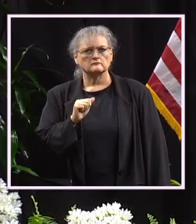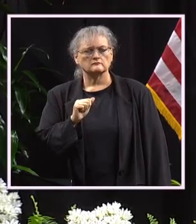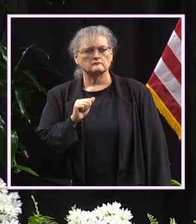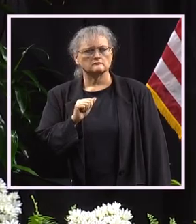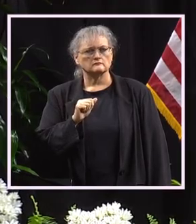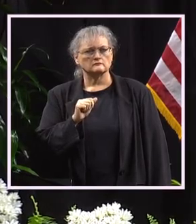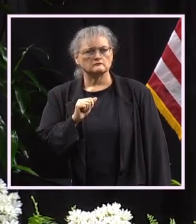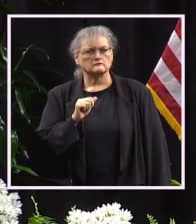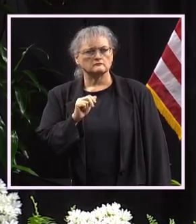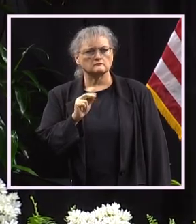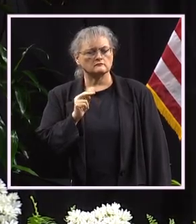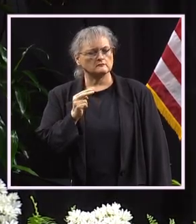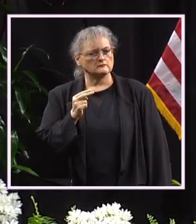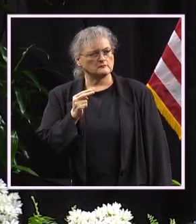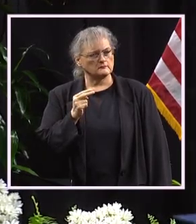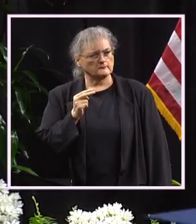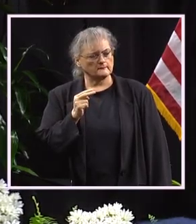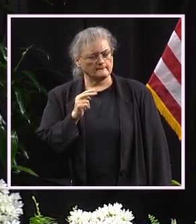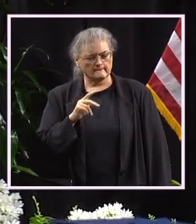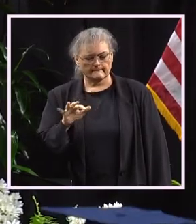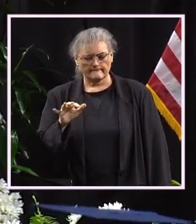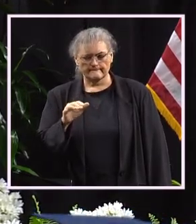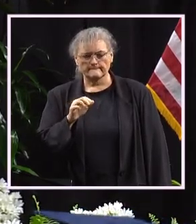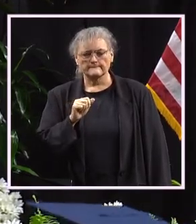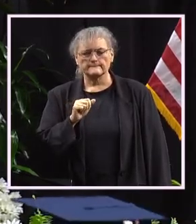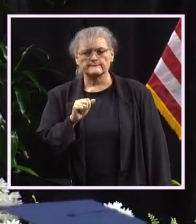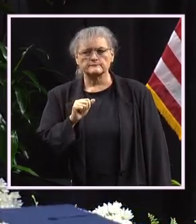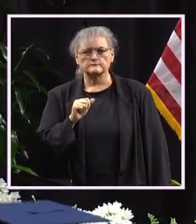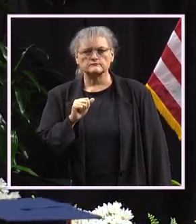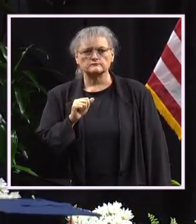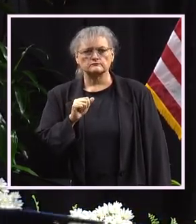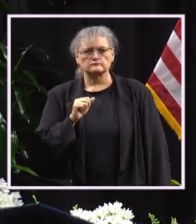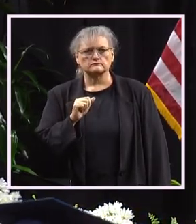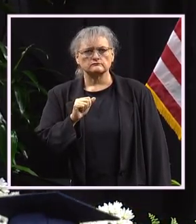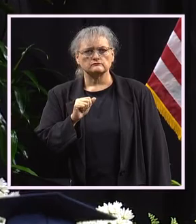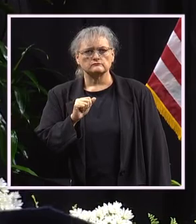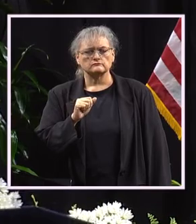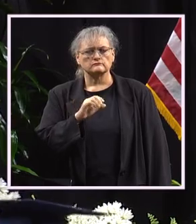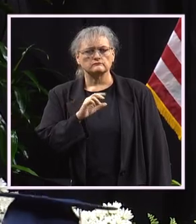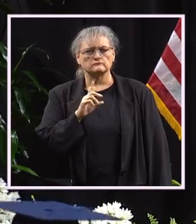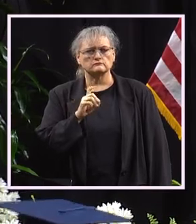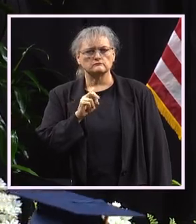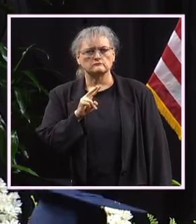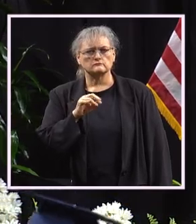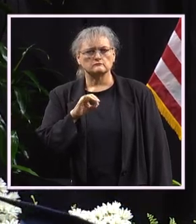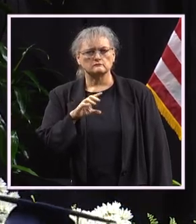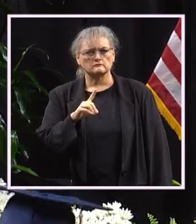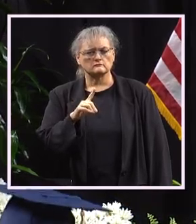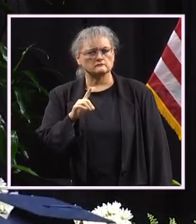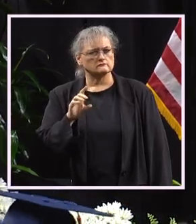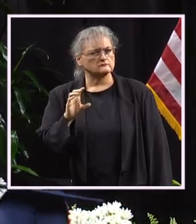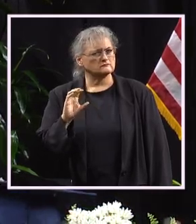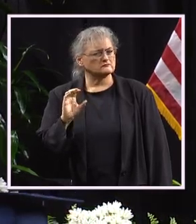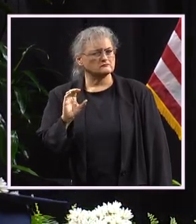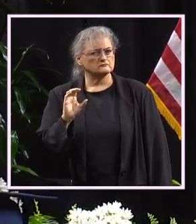Ashish Mavani, cum laude. David Nicholas Campa.